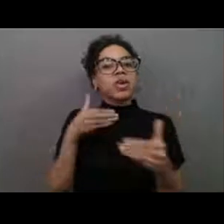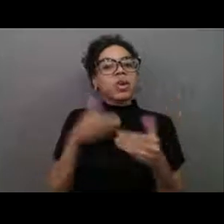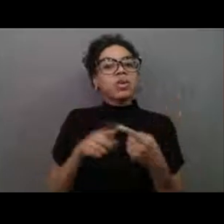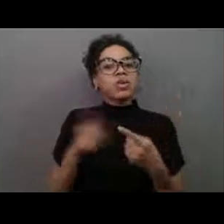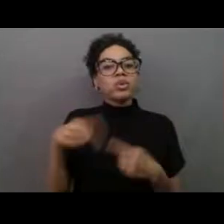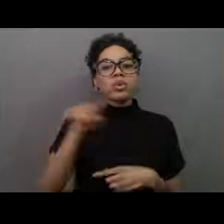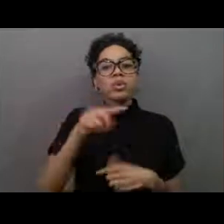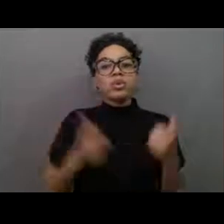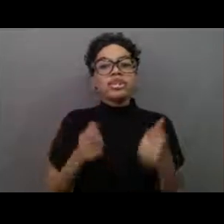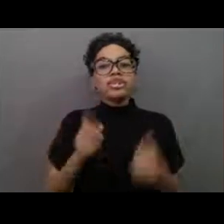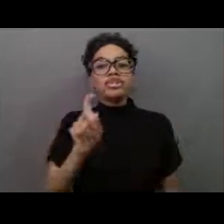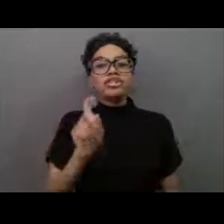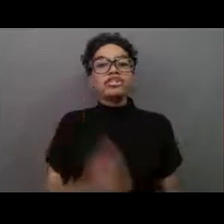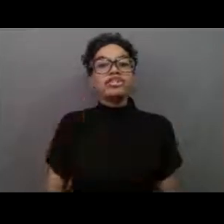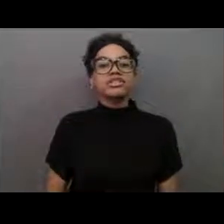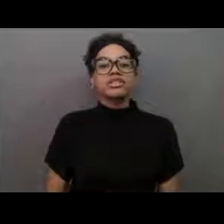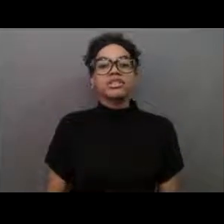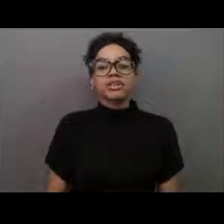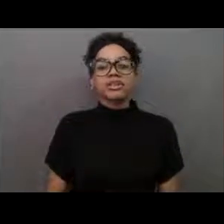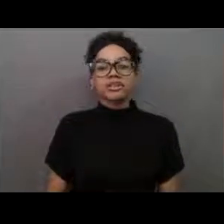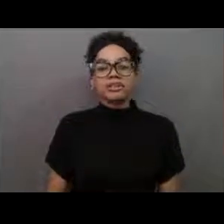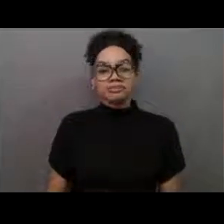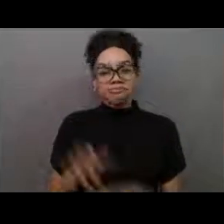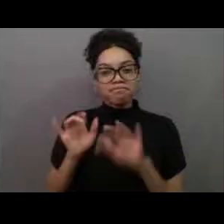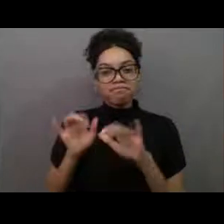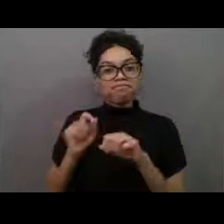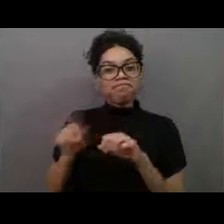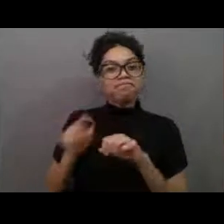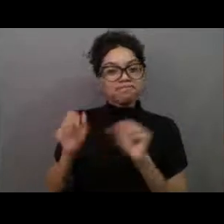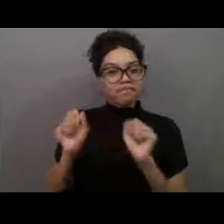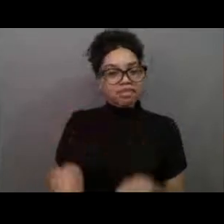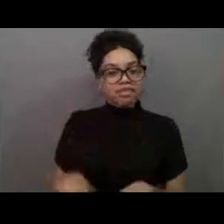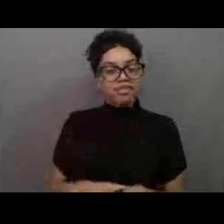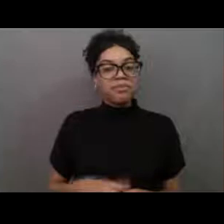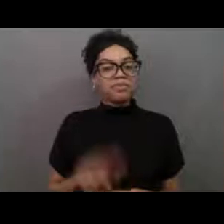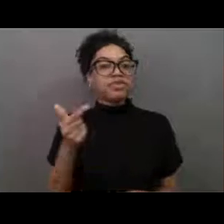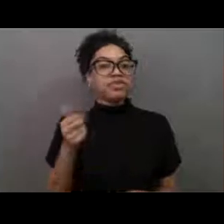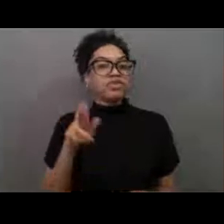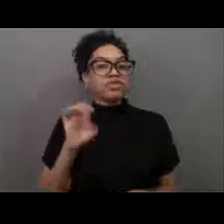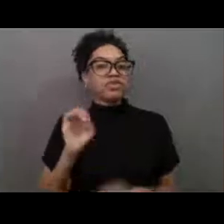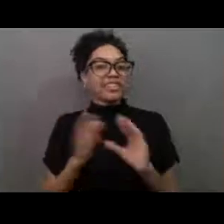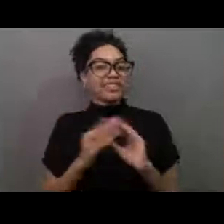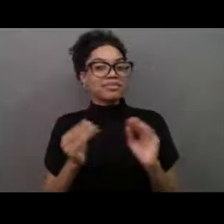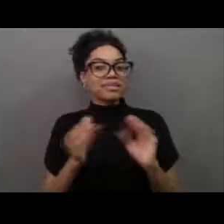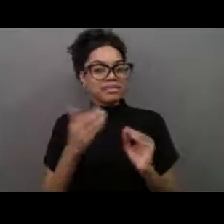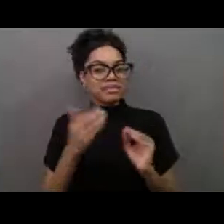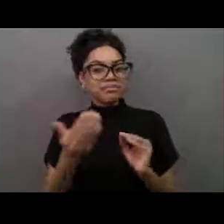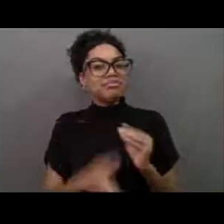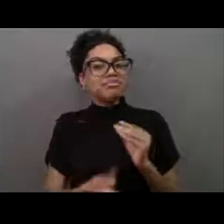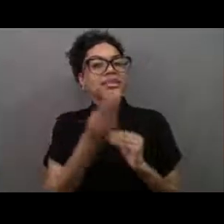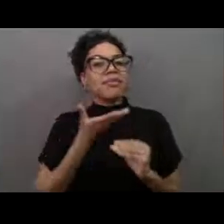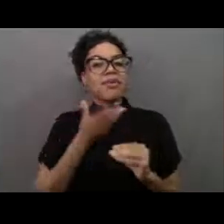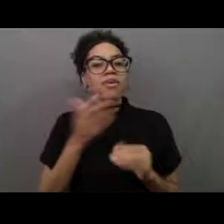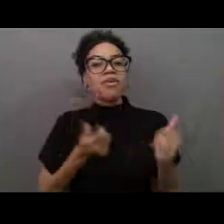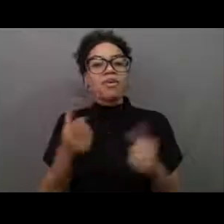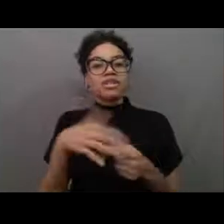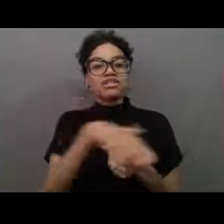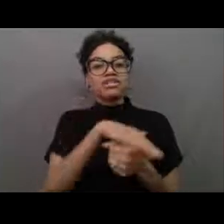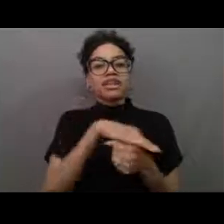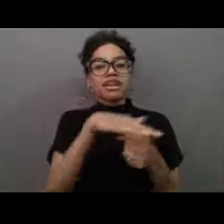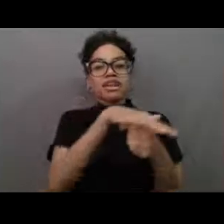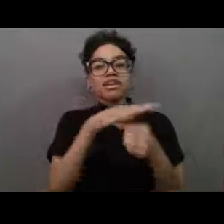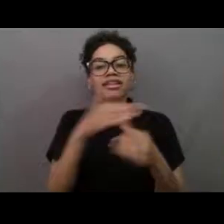chat box right now. All right, so this is Grace from the chat box. So go ahead and write in there which National Marine Sanctuary is